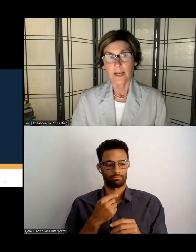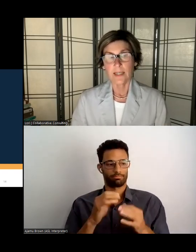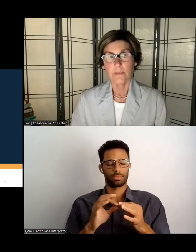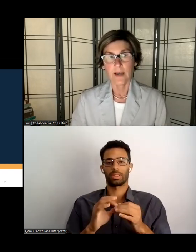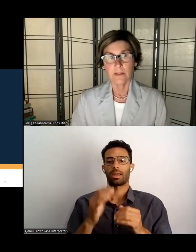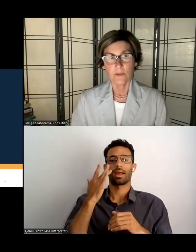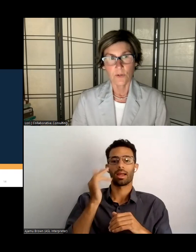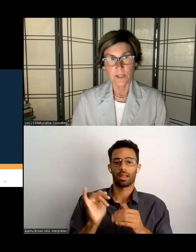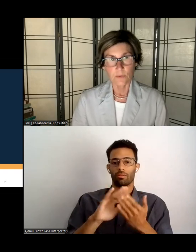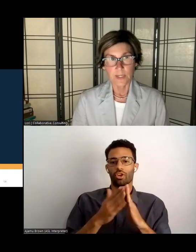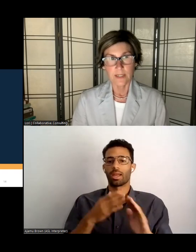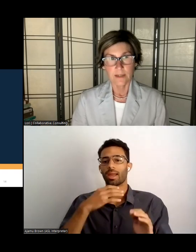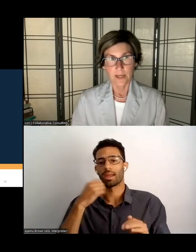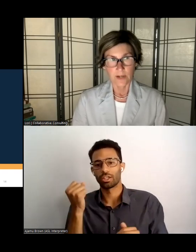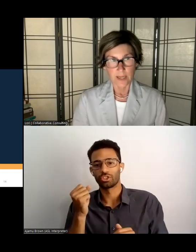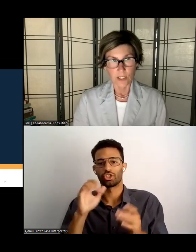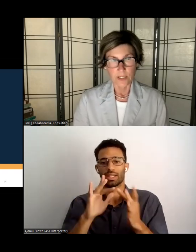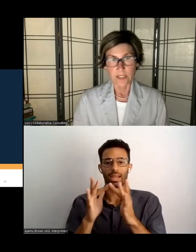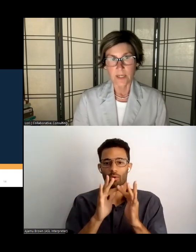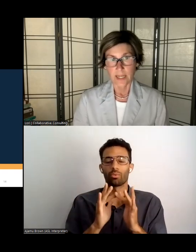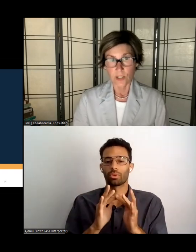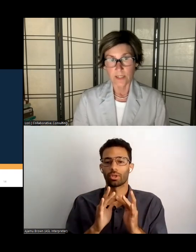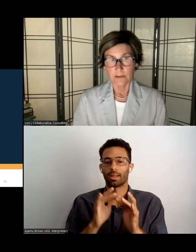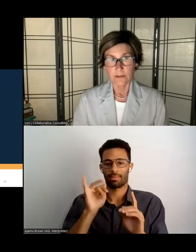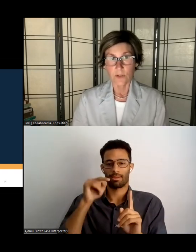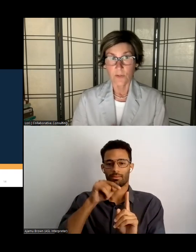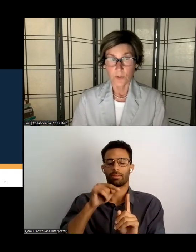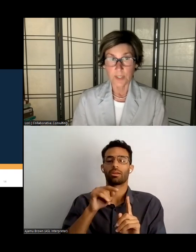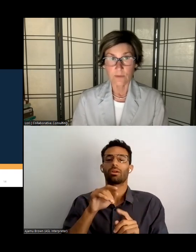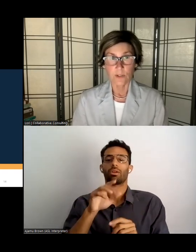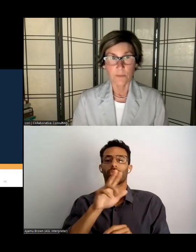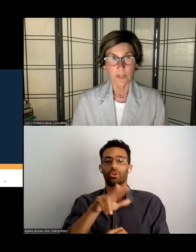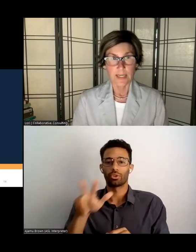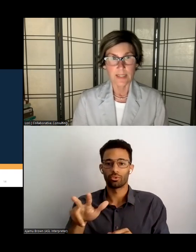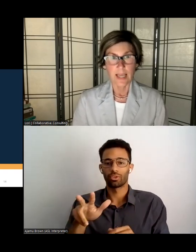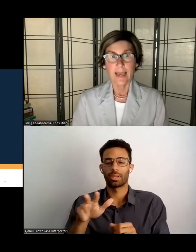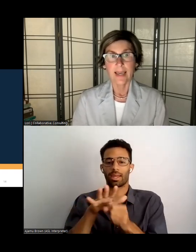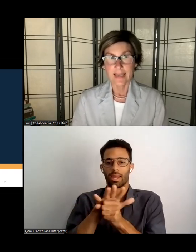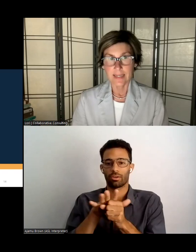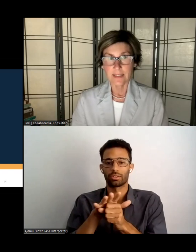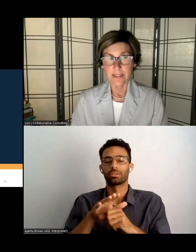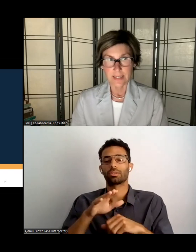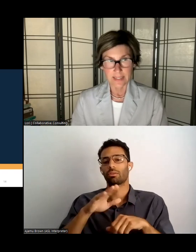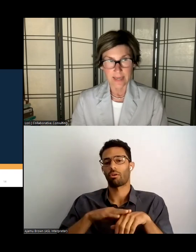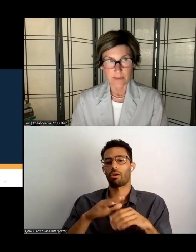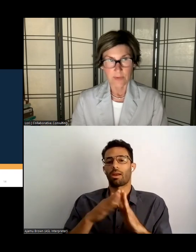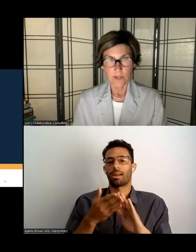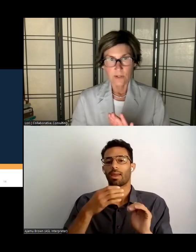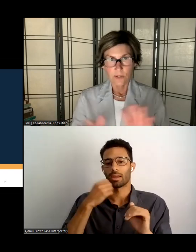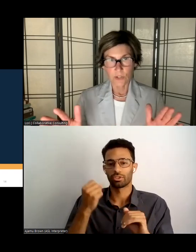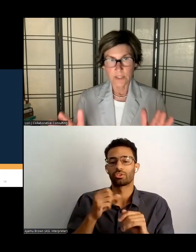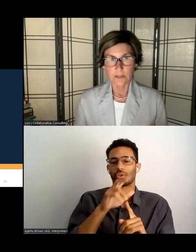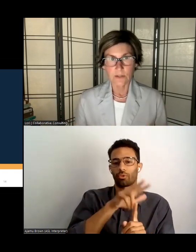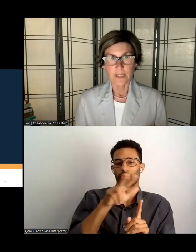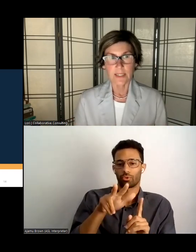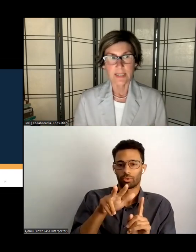we're talking about the 33 area agencies on aging, so the 33 AAAs and CDA.